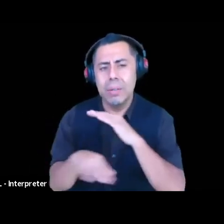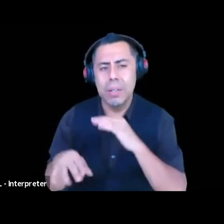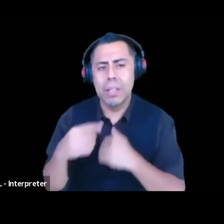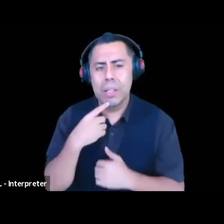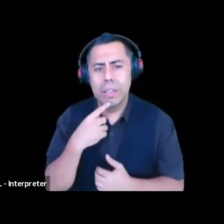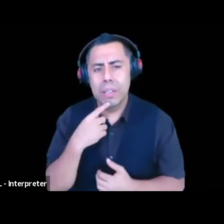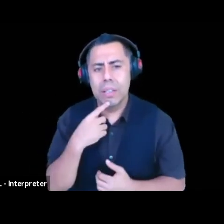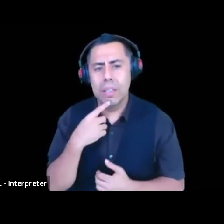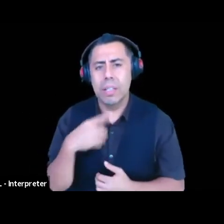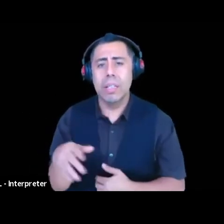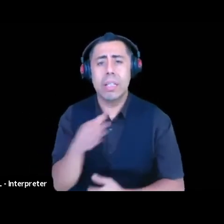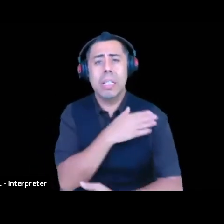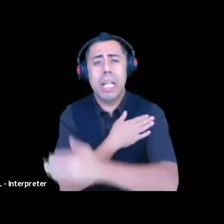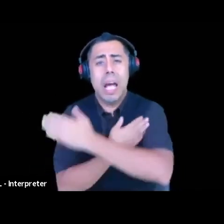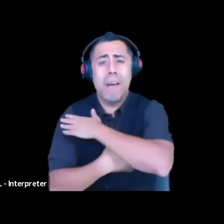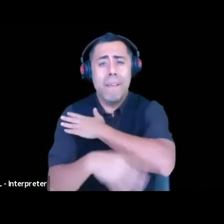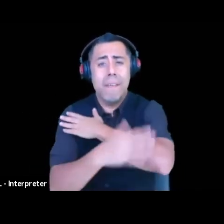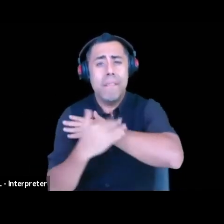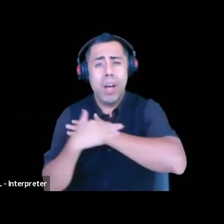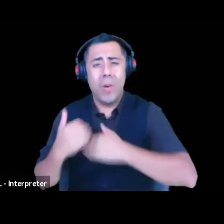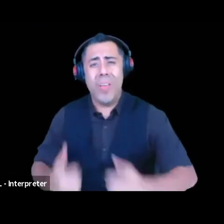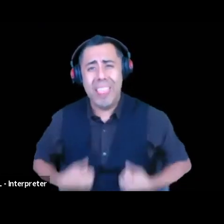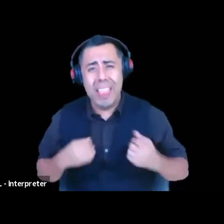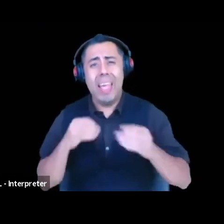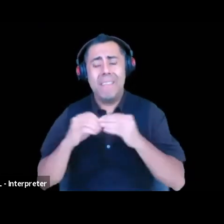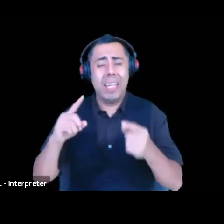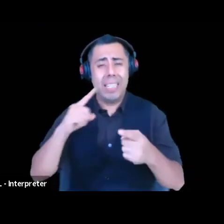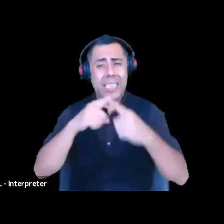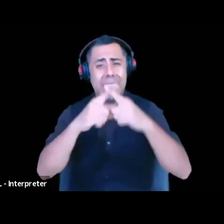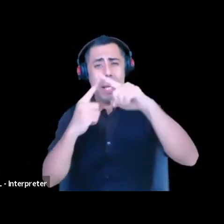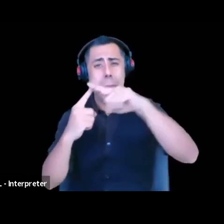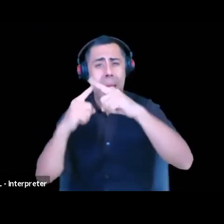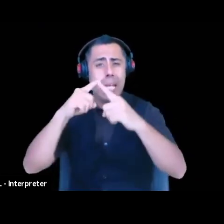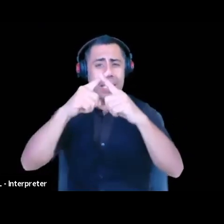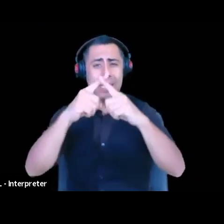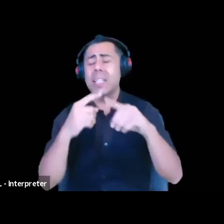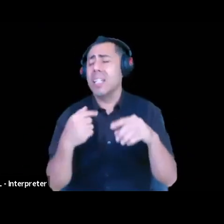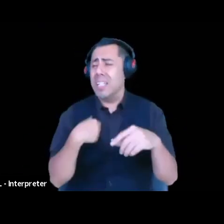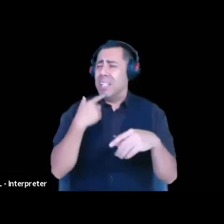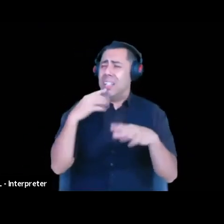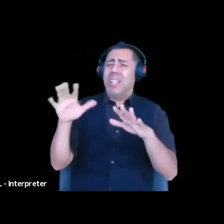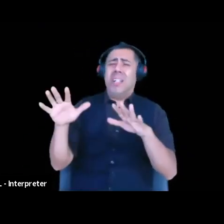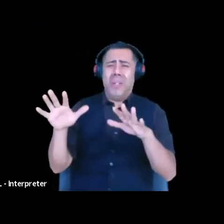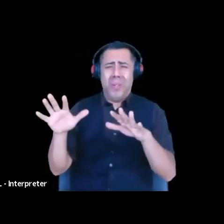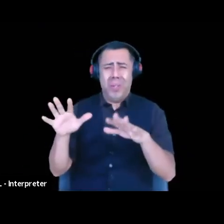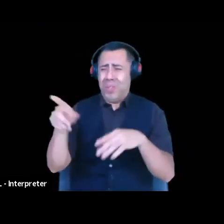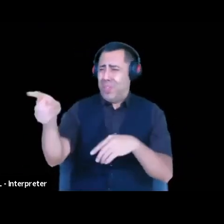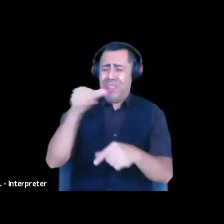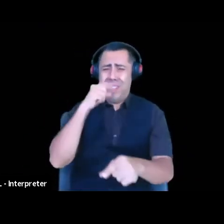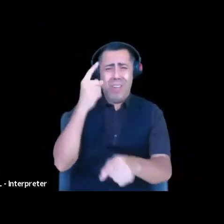living in teepees, kind of a comment. So I commented and I just explained to him how that was inaccurate